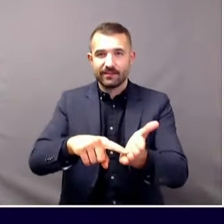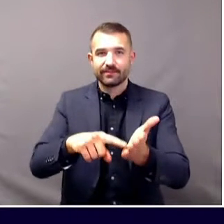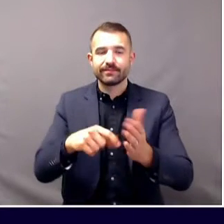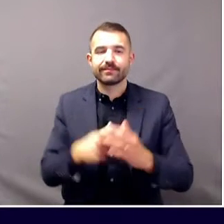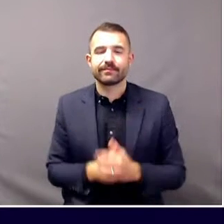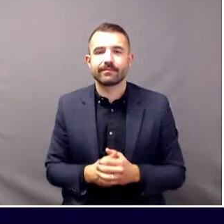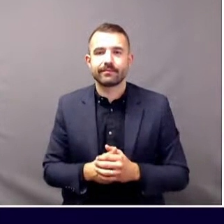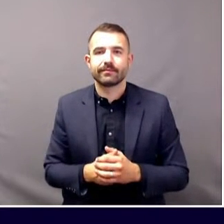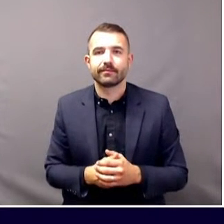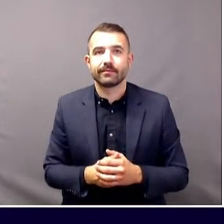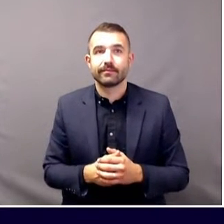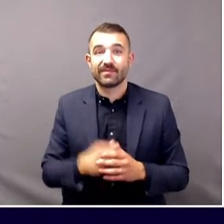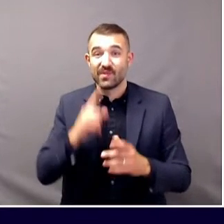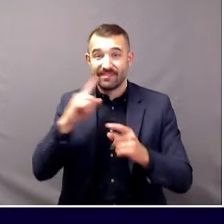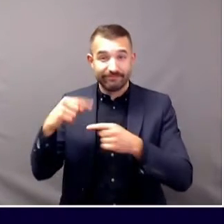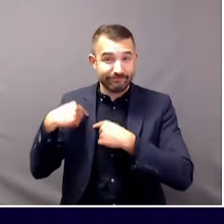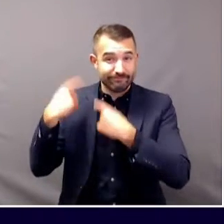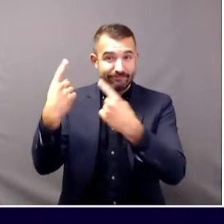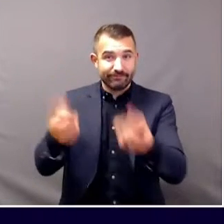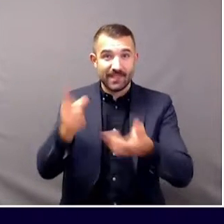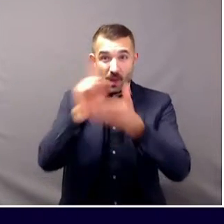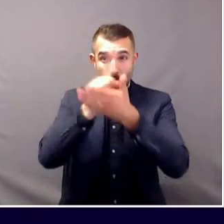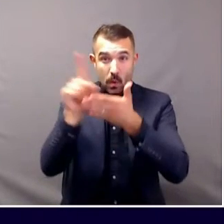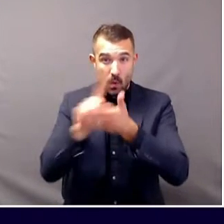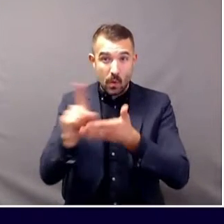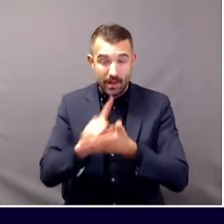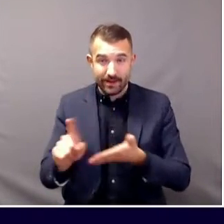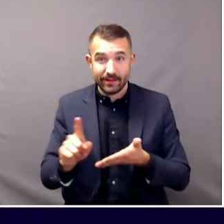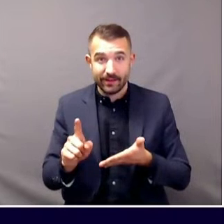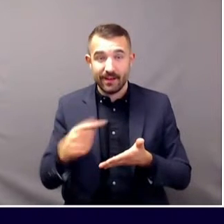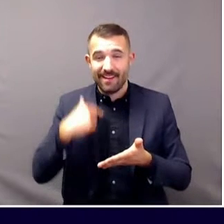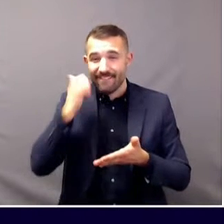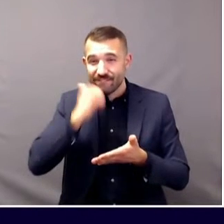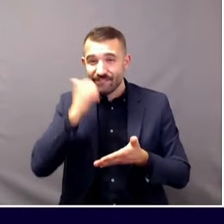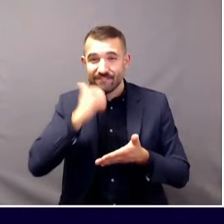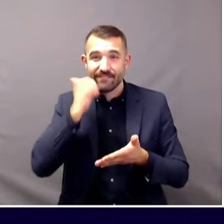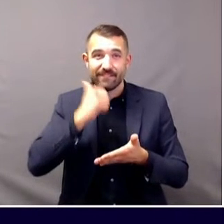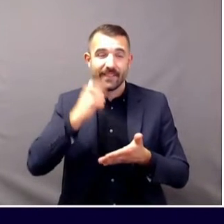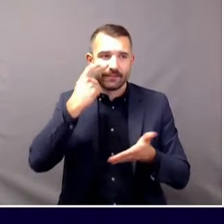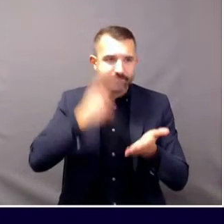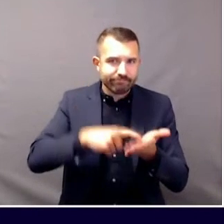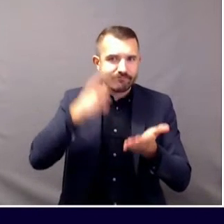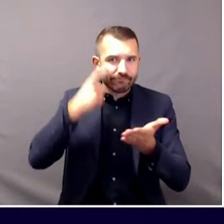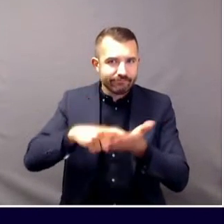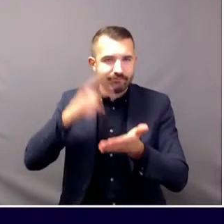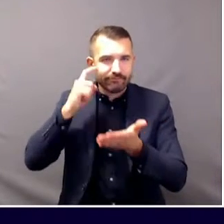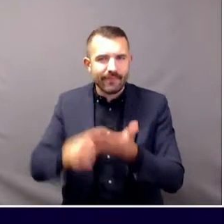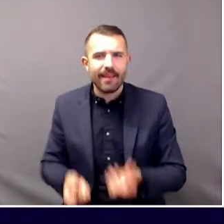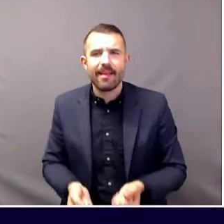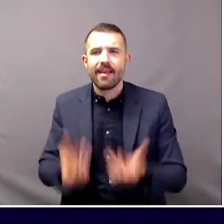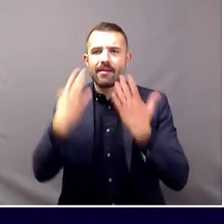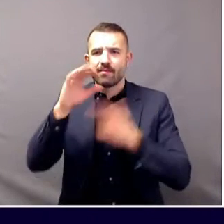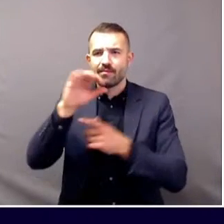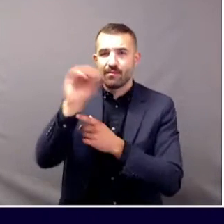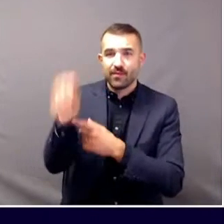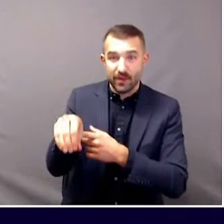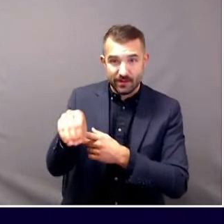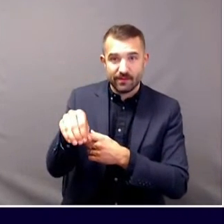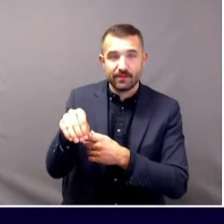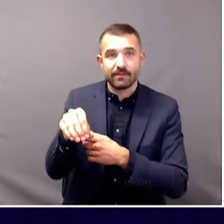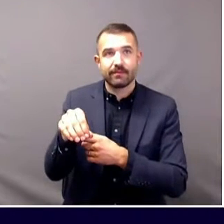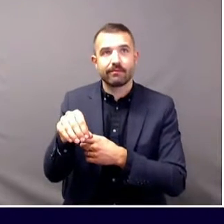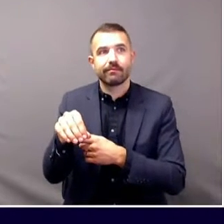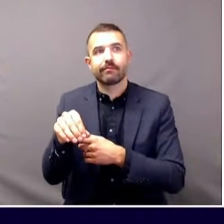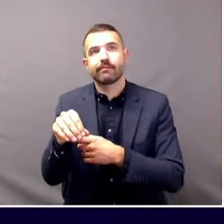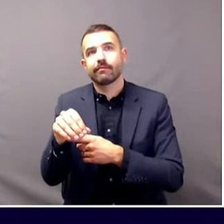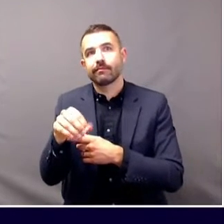in recent weeks, on a daily basis, fewer and fewer as a percentage of the cases that are assigned for